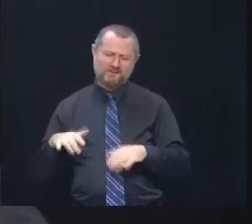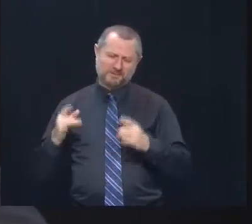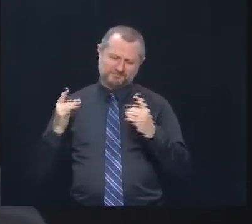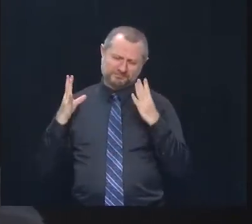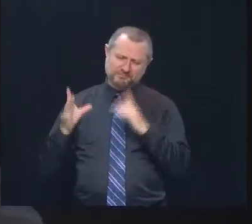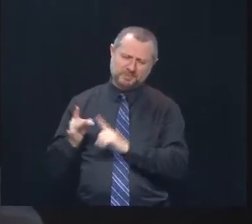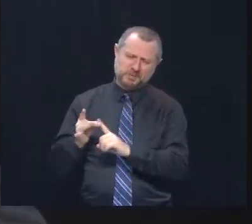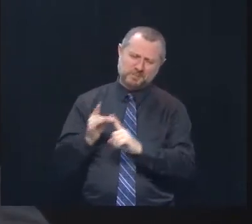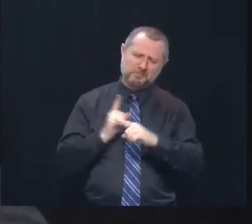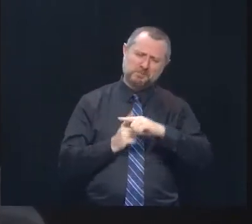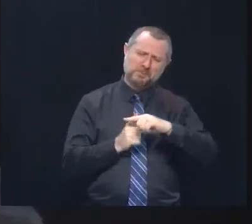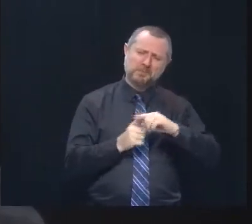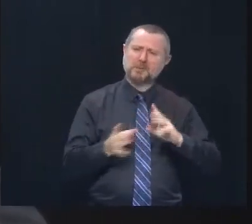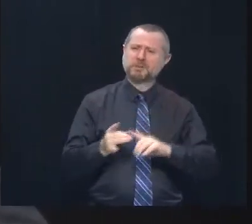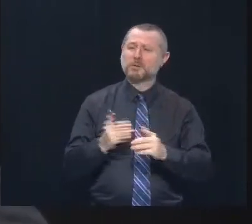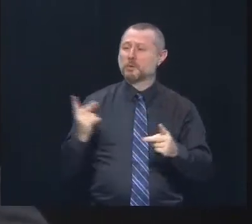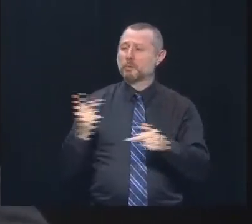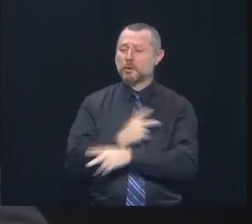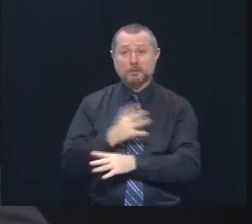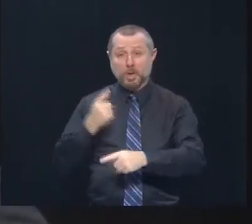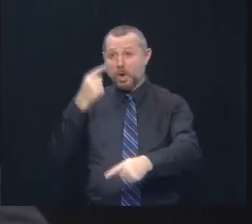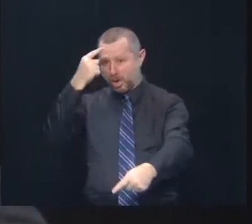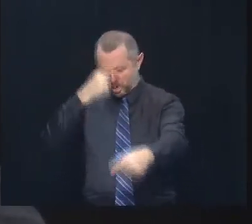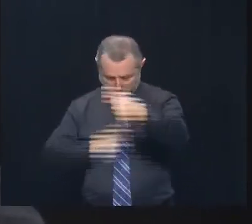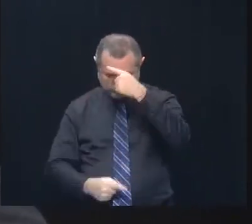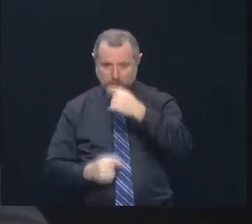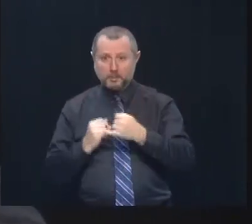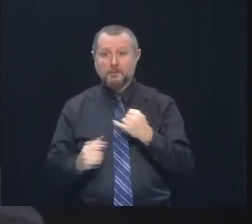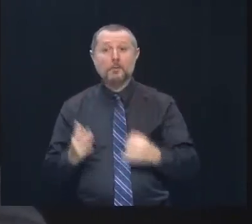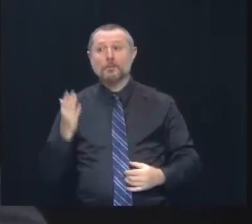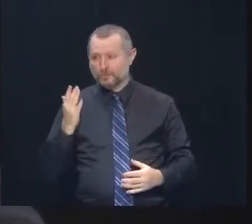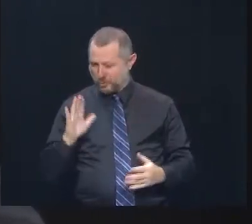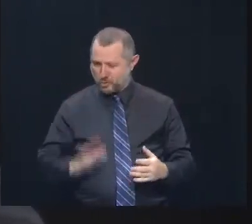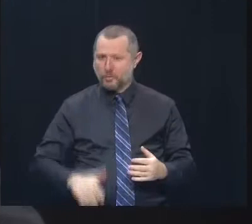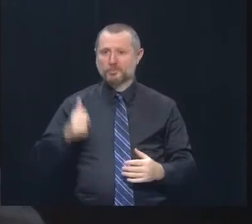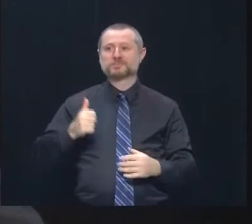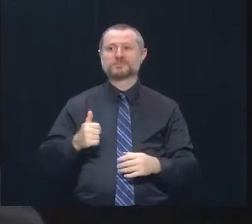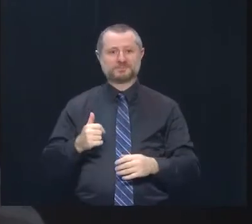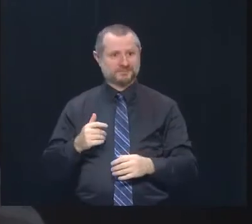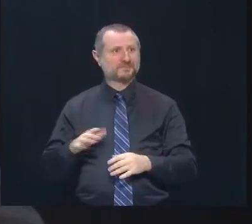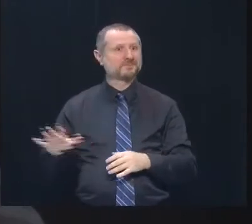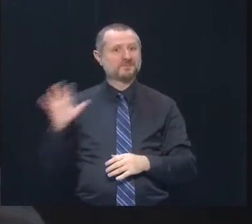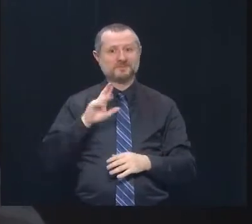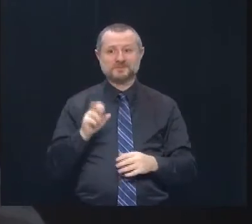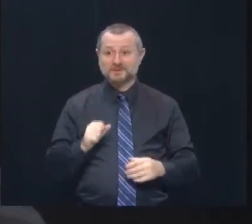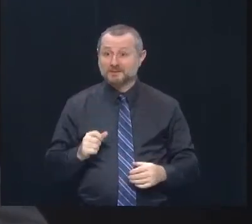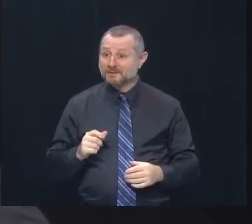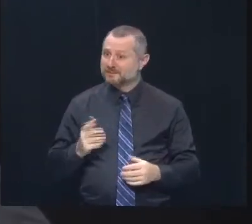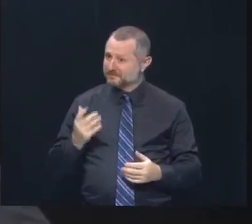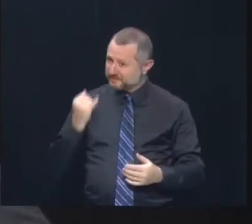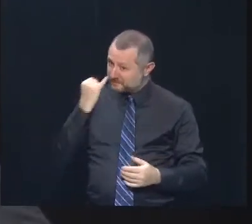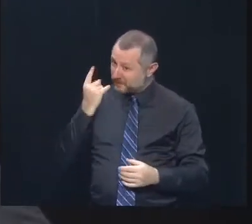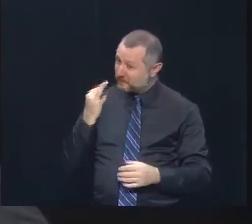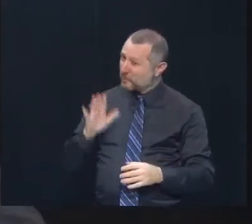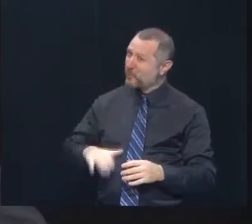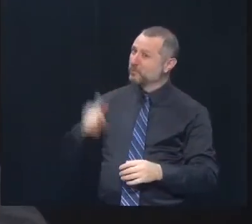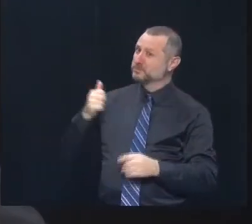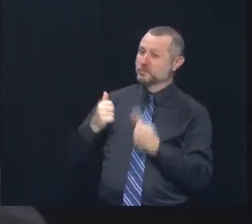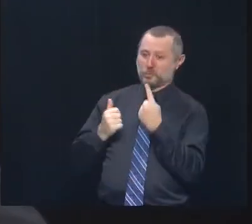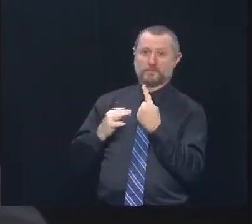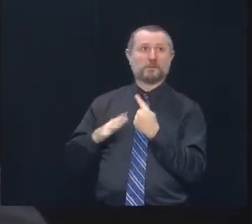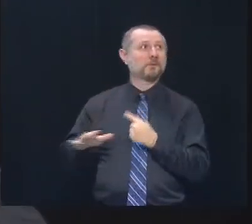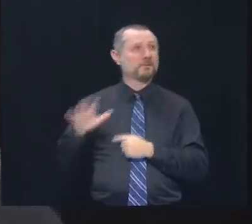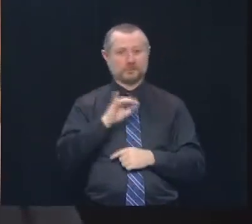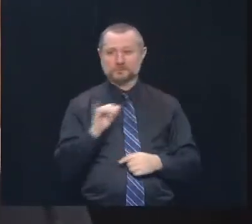we have one of the lowest infection rates by the United States, in the United States of America. Who did